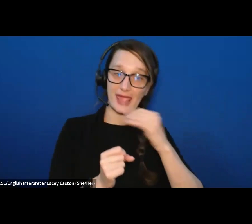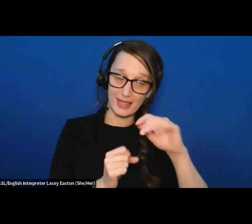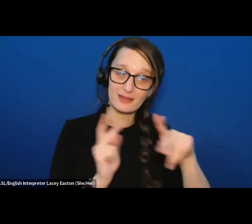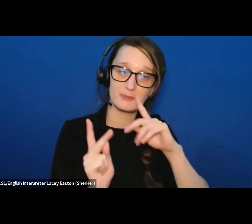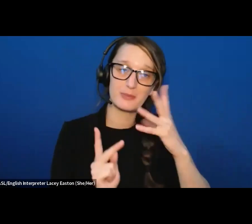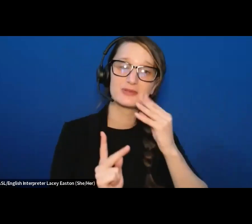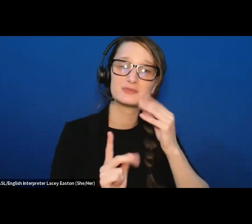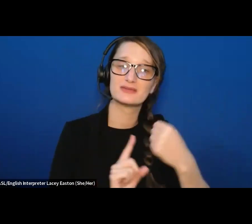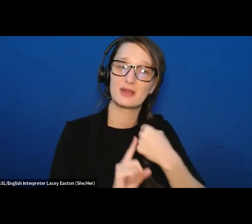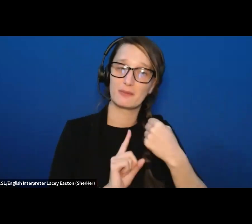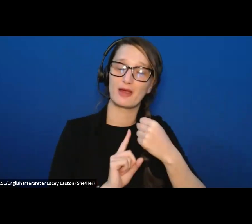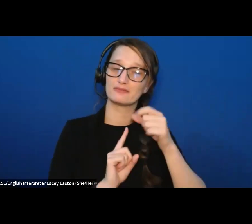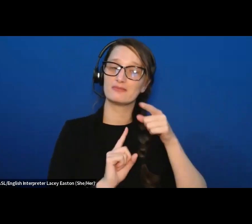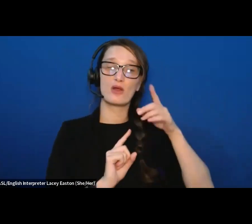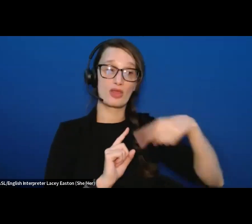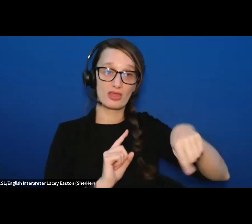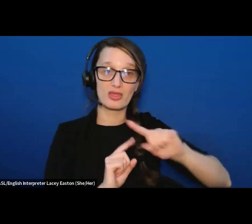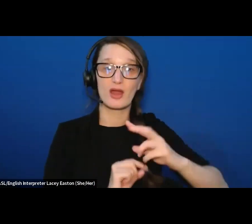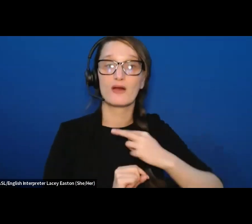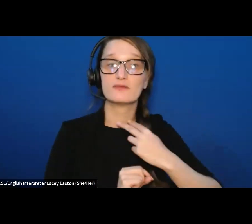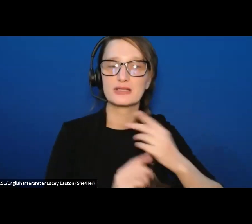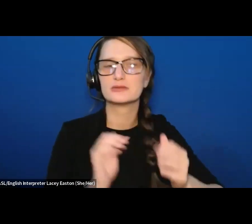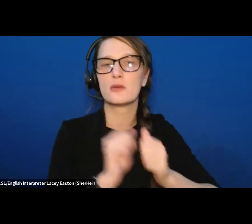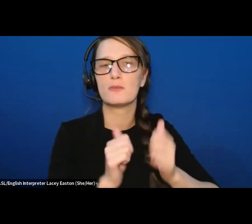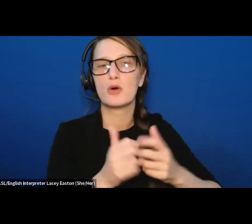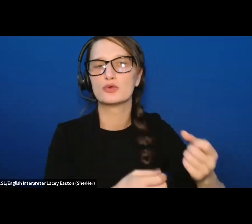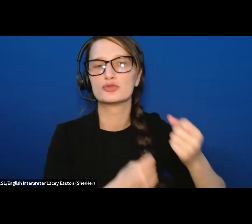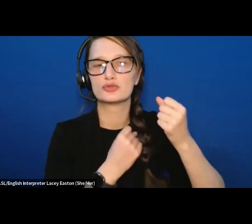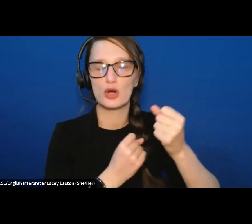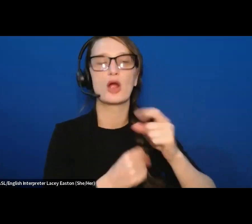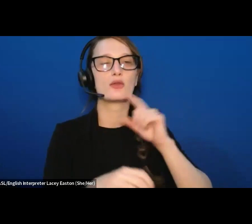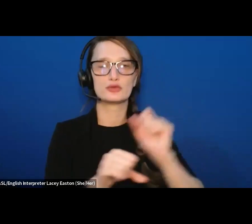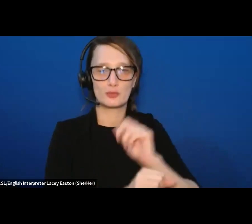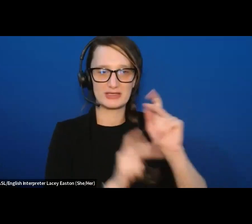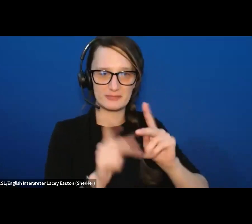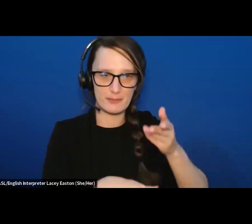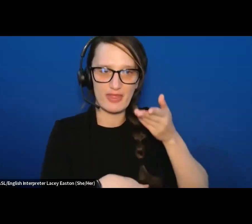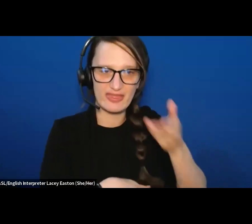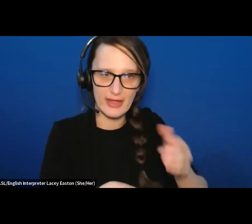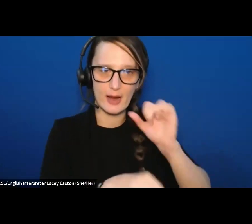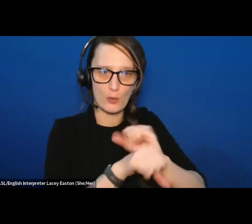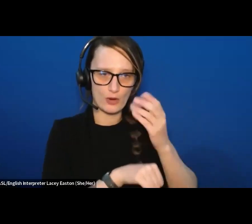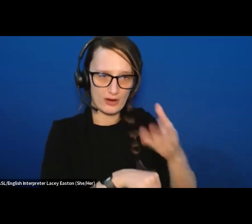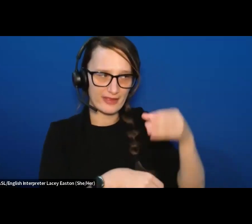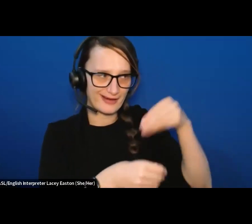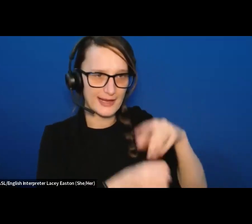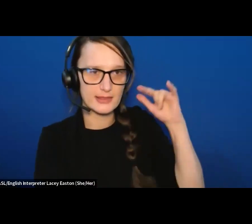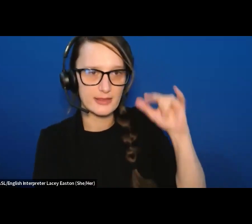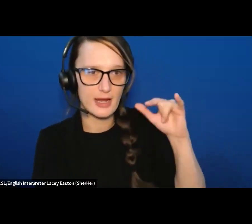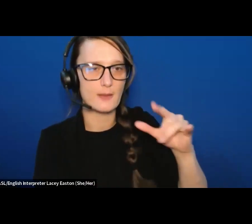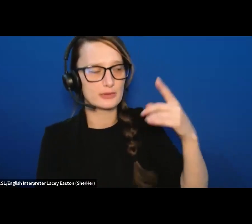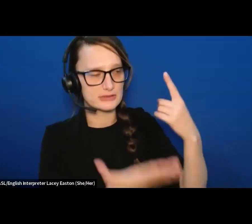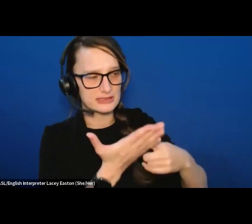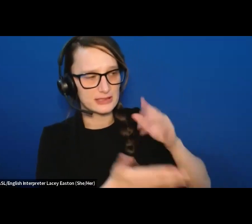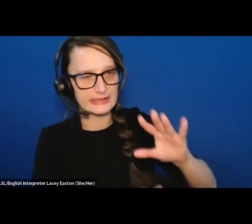those were really the strongest voices in the room, are the actual individuals themselves that work out there at the airport and talked about their experiences. So